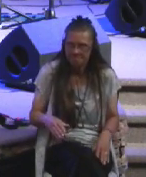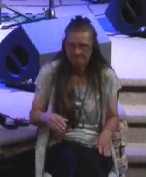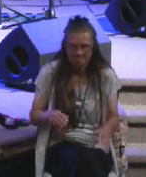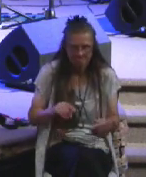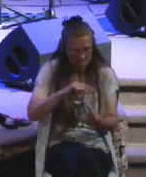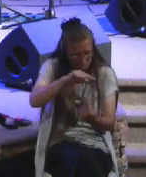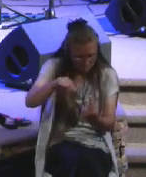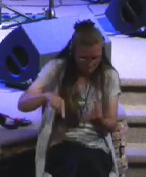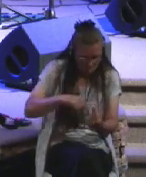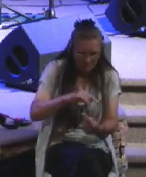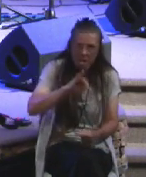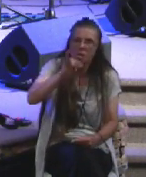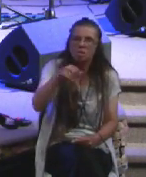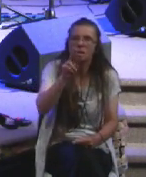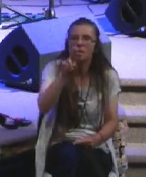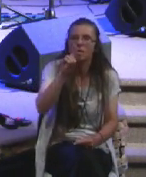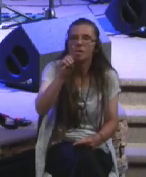Judah reacts.